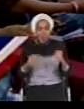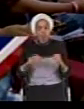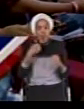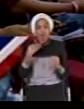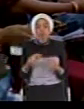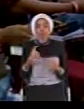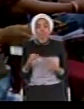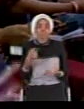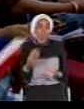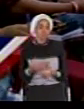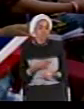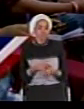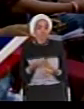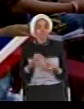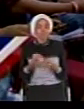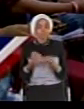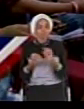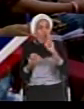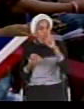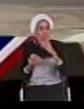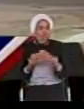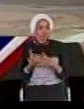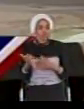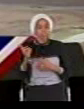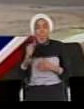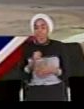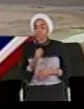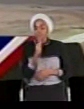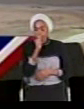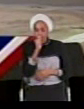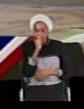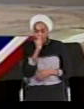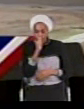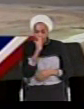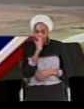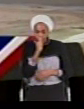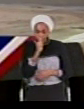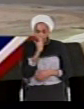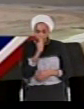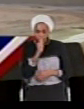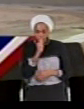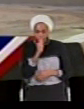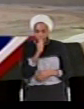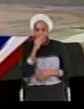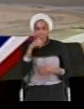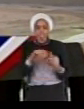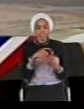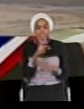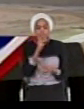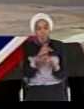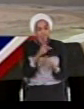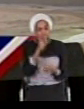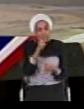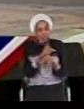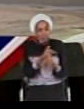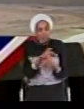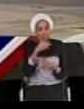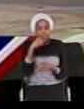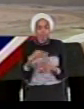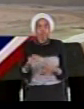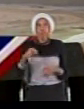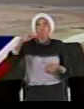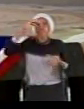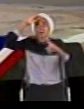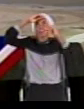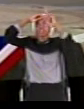Number one, it's the perseverance in the preservation of